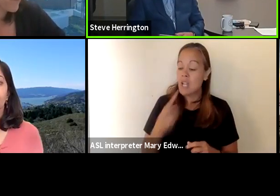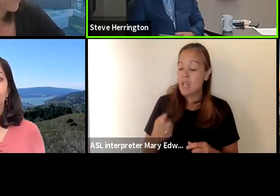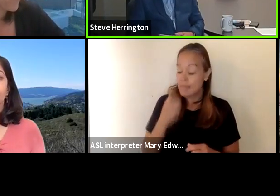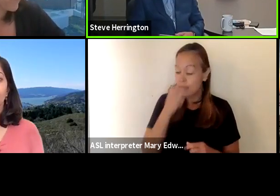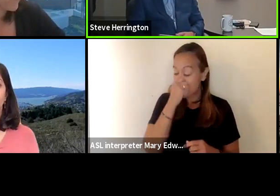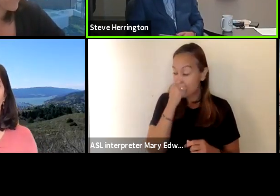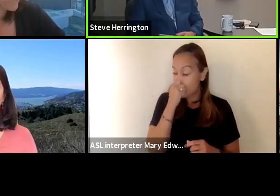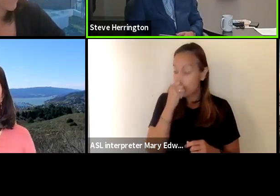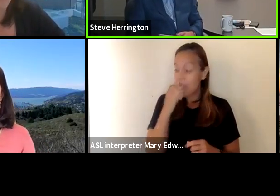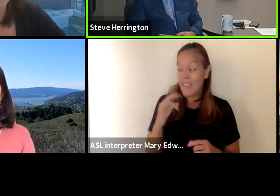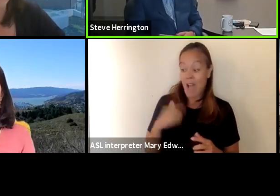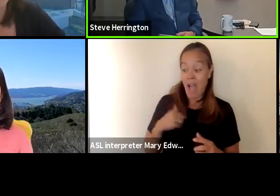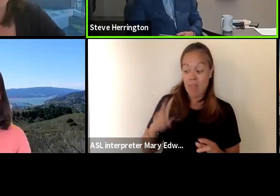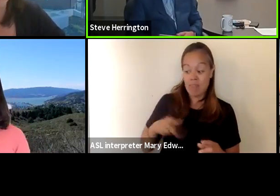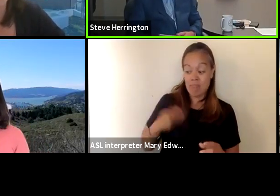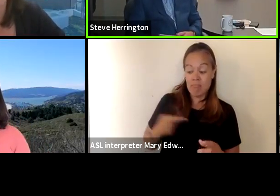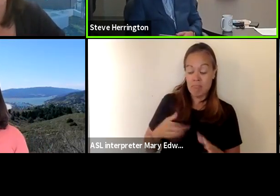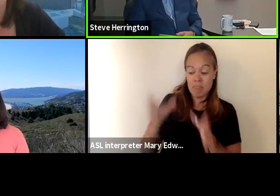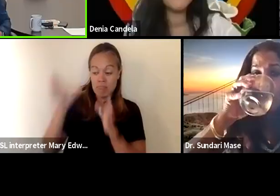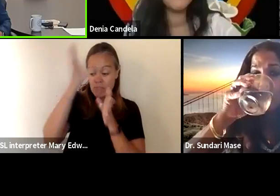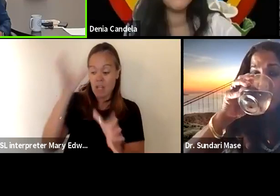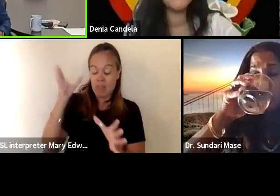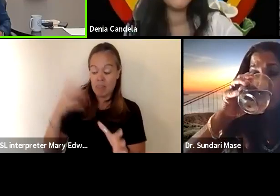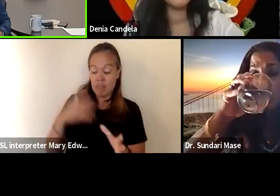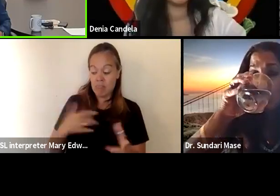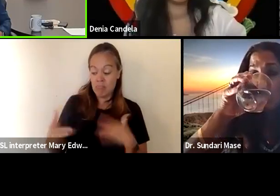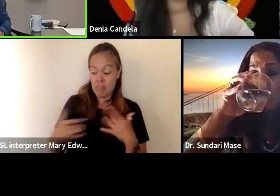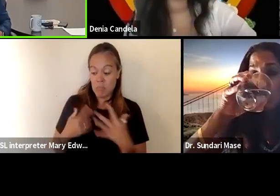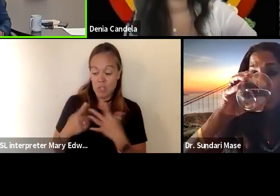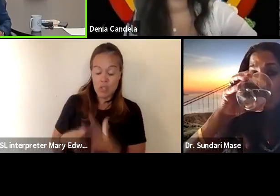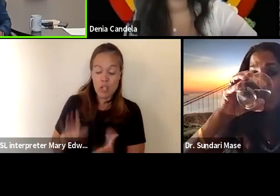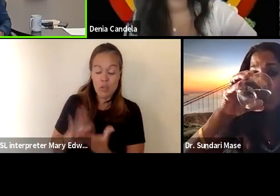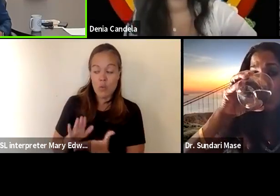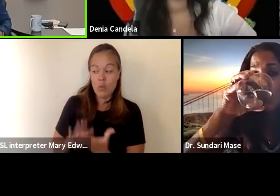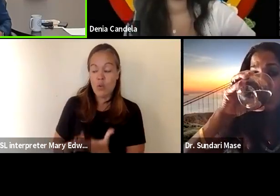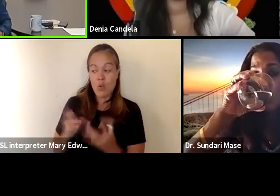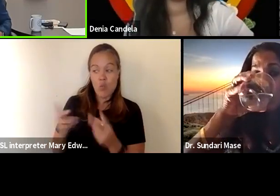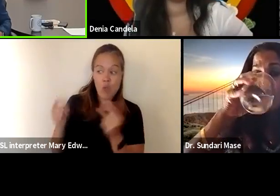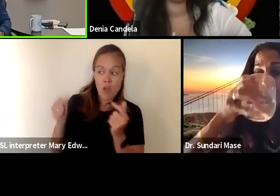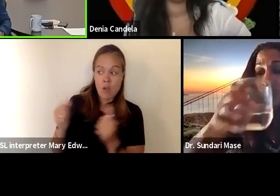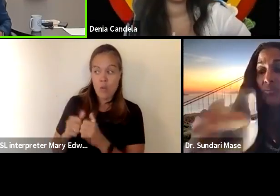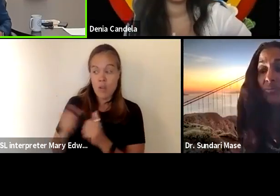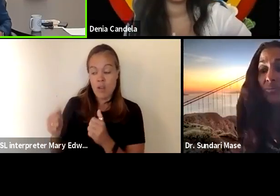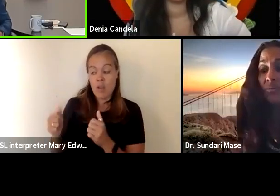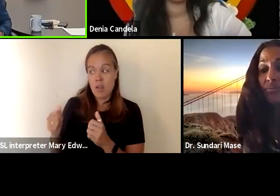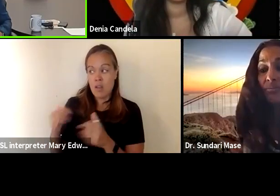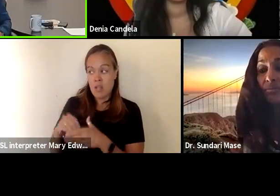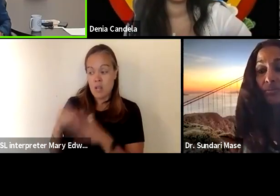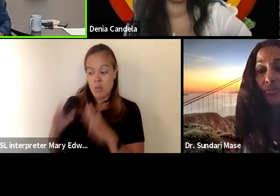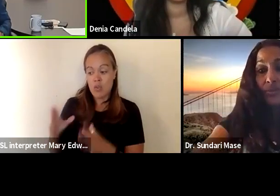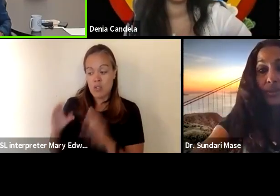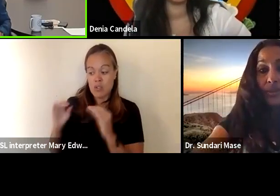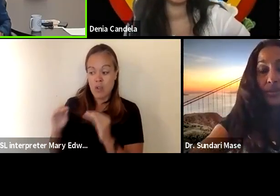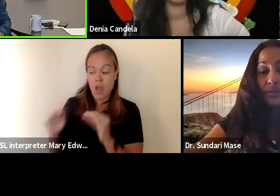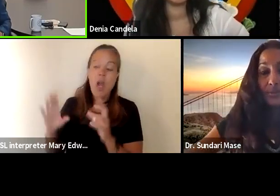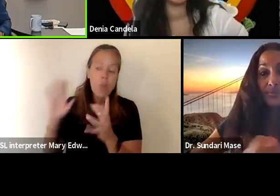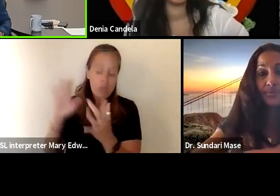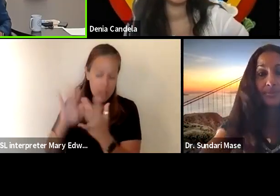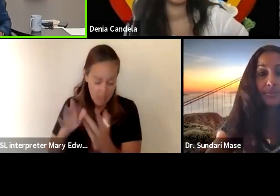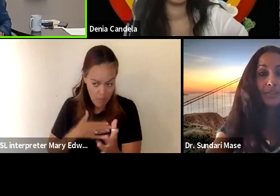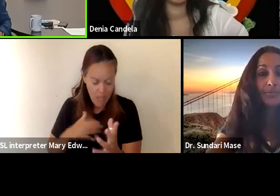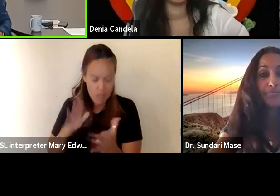if i'm not if i were a parent in a situation i had concern about starting school right away with in-person instruction i would contact my district